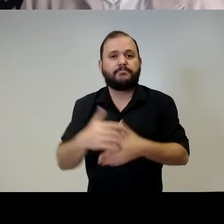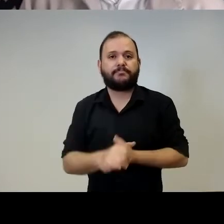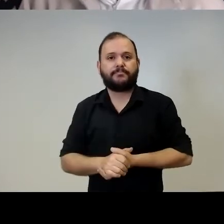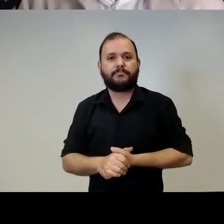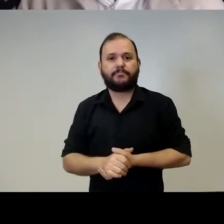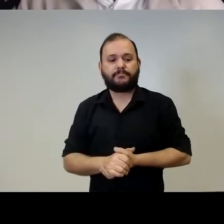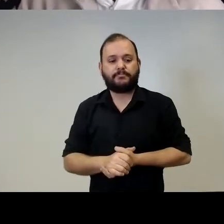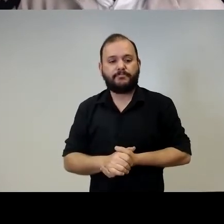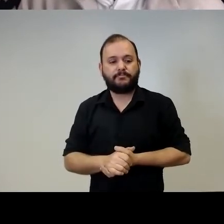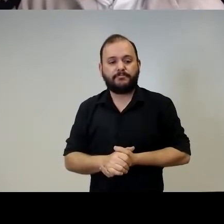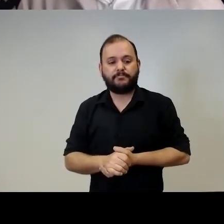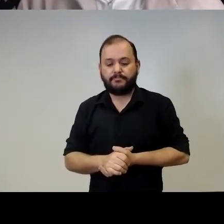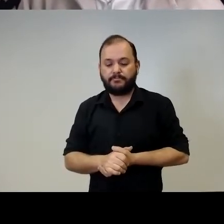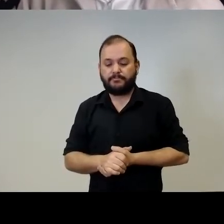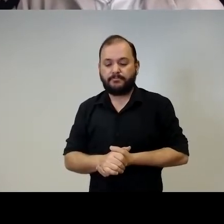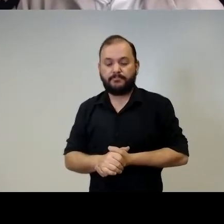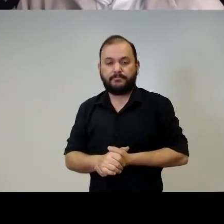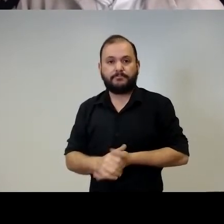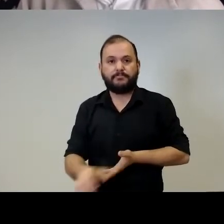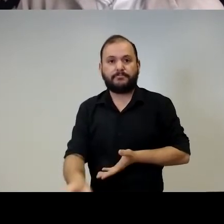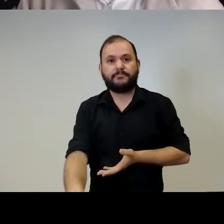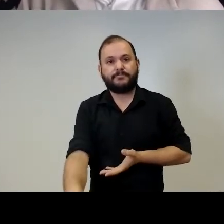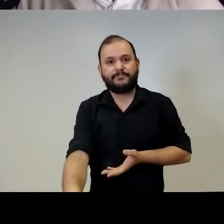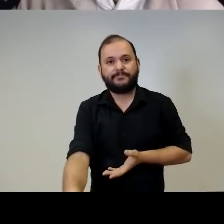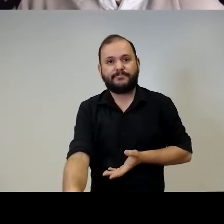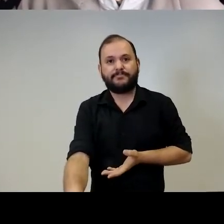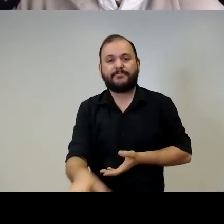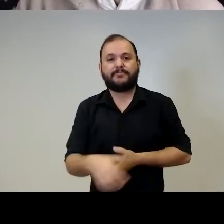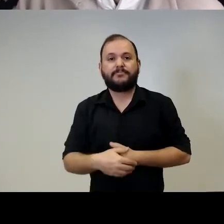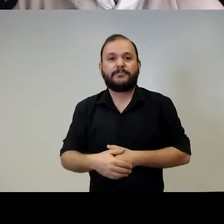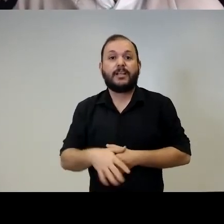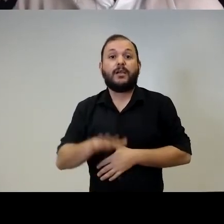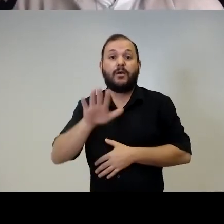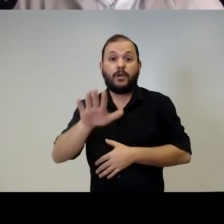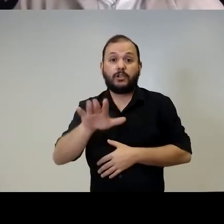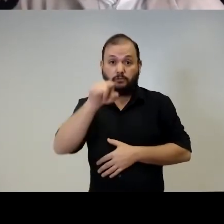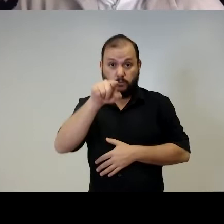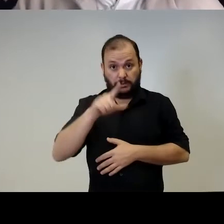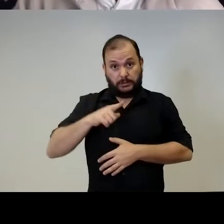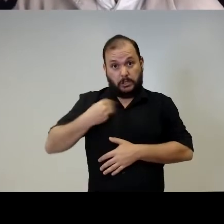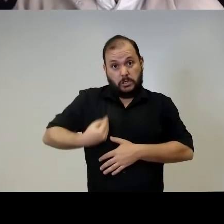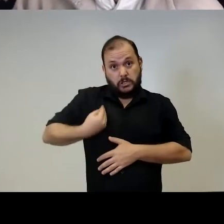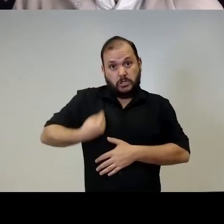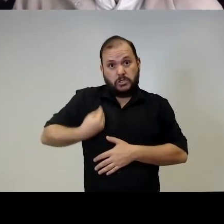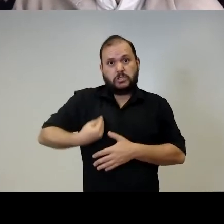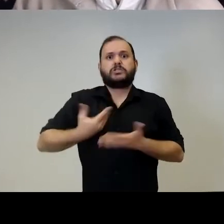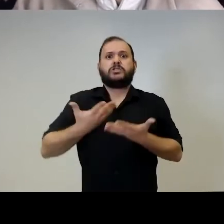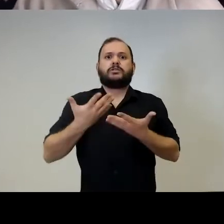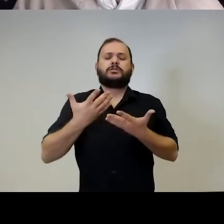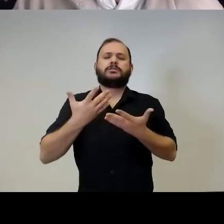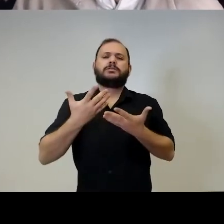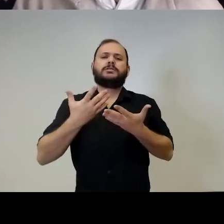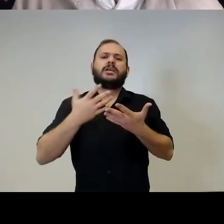But when you look at conference interpreting more closely, beyond the theory, beyond the dogma,